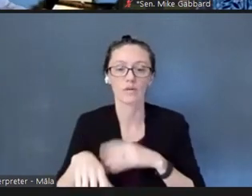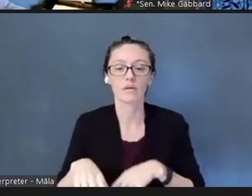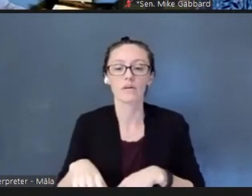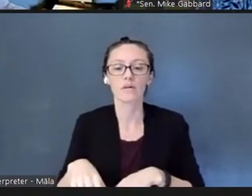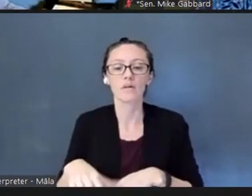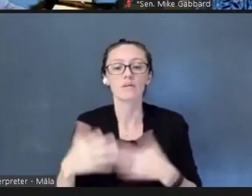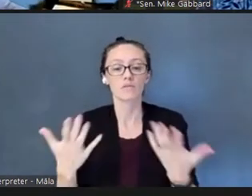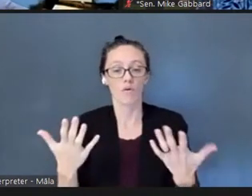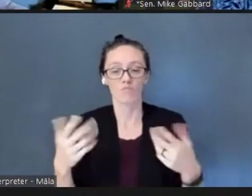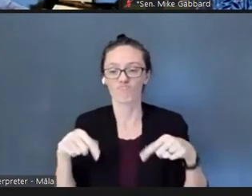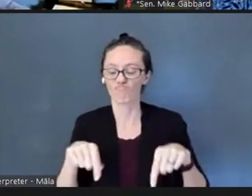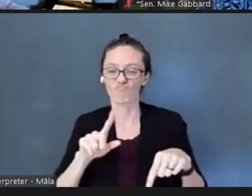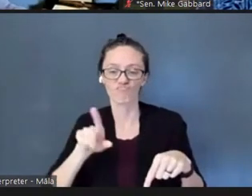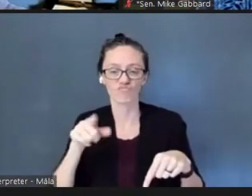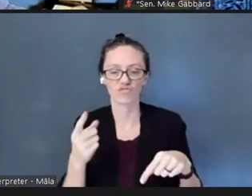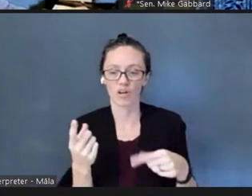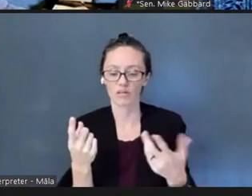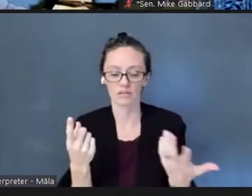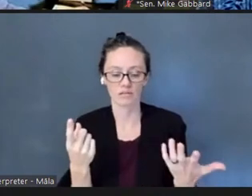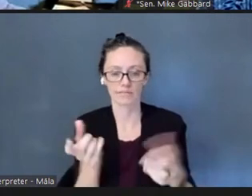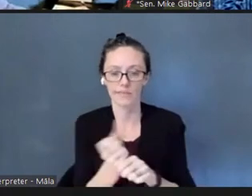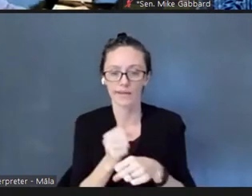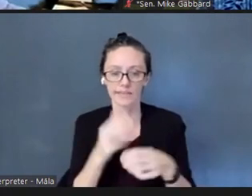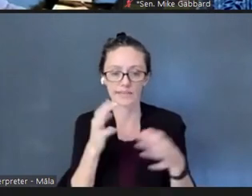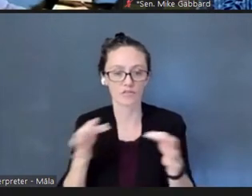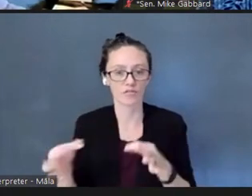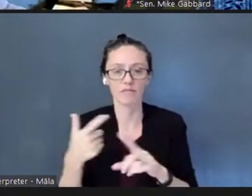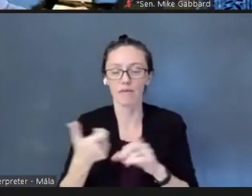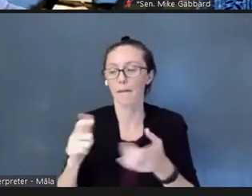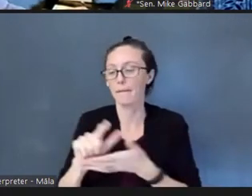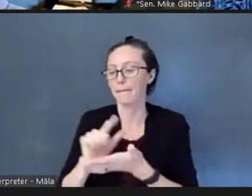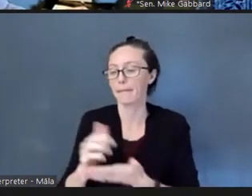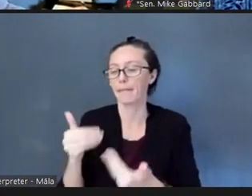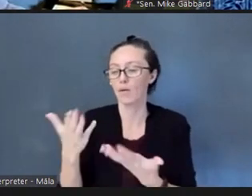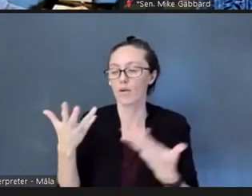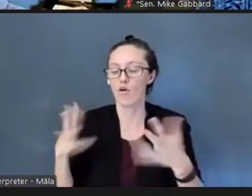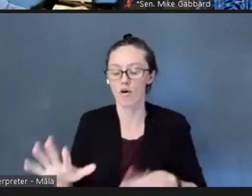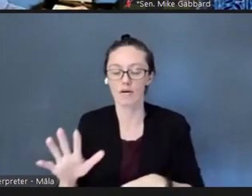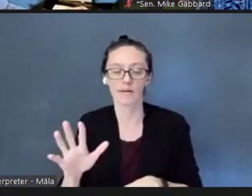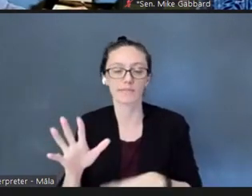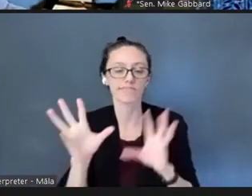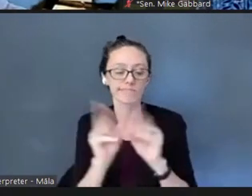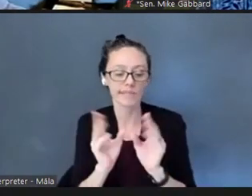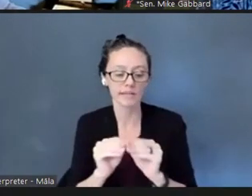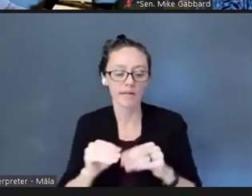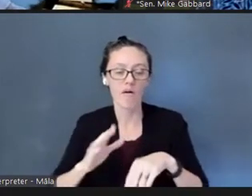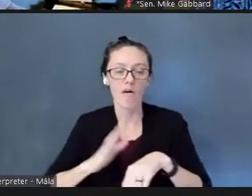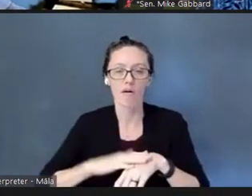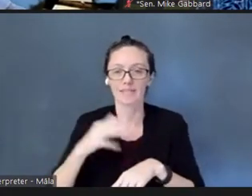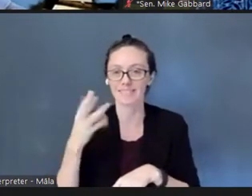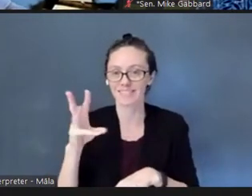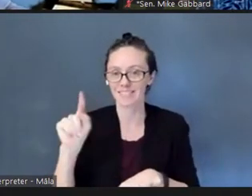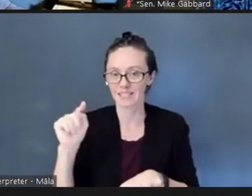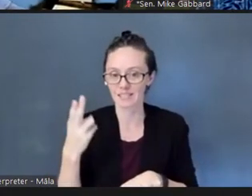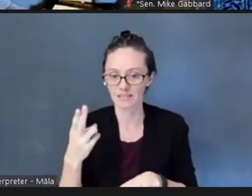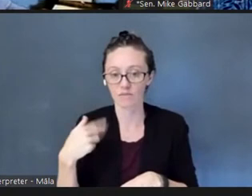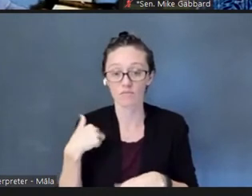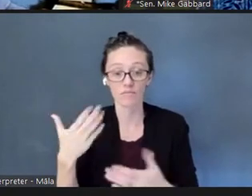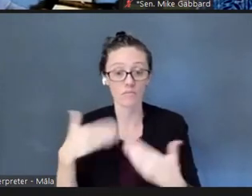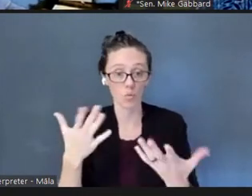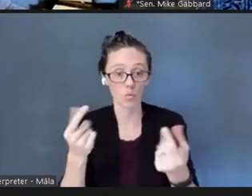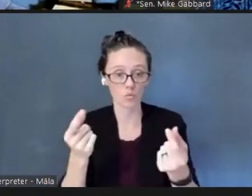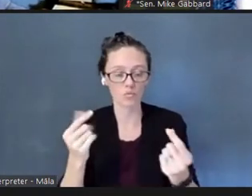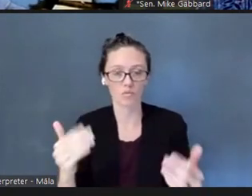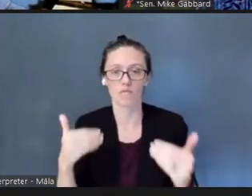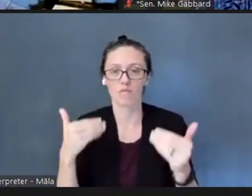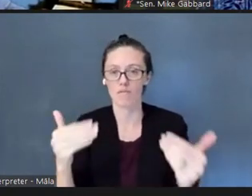So this is just a decision making only from a bill that we heard on, I think, the 16th. Recommendation here is to go ahead and pass